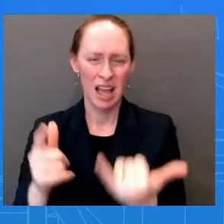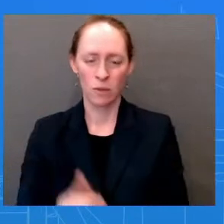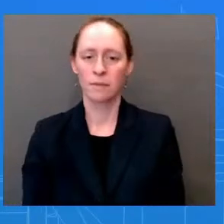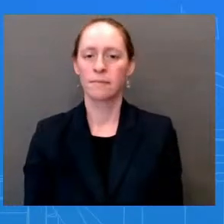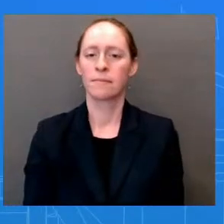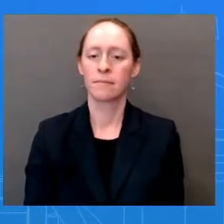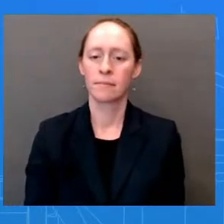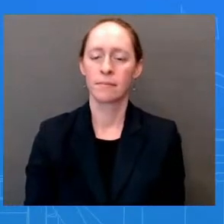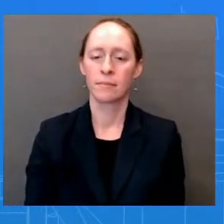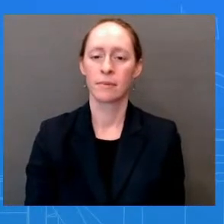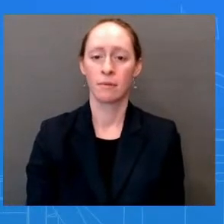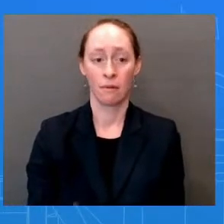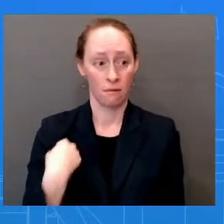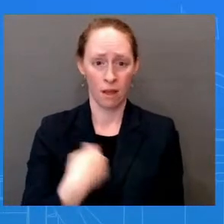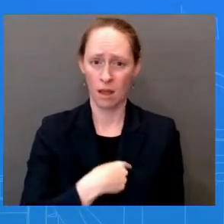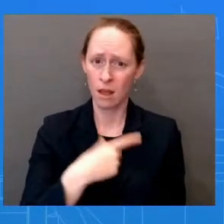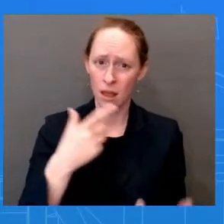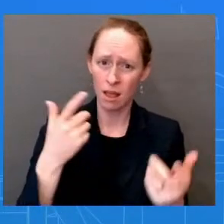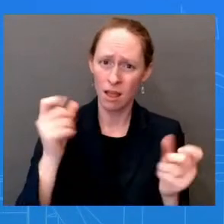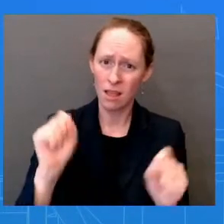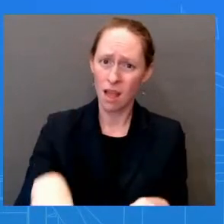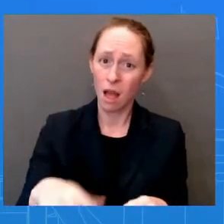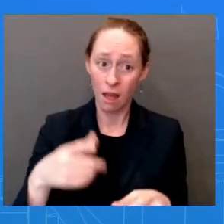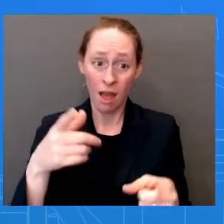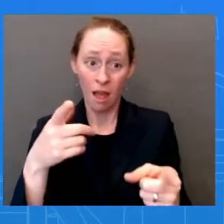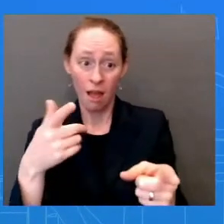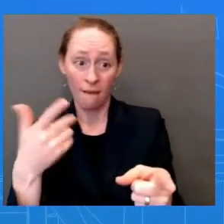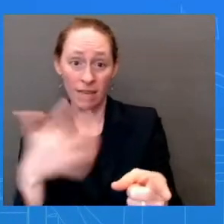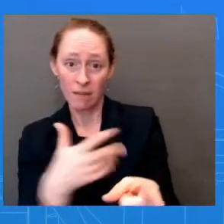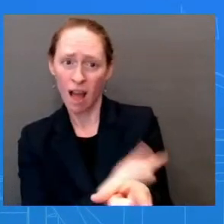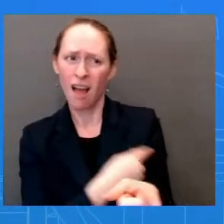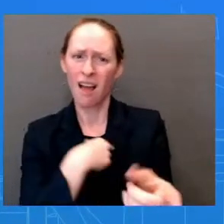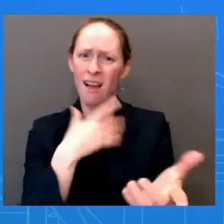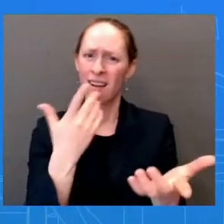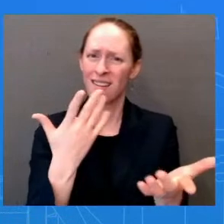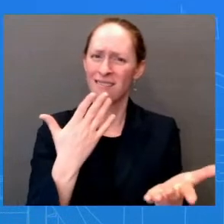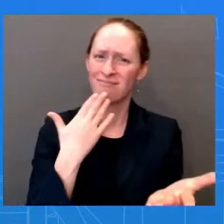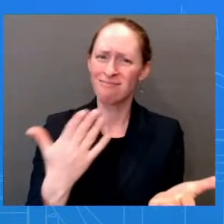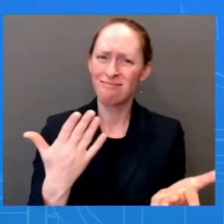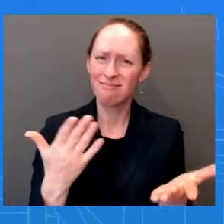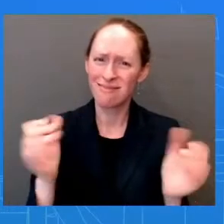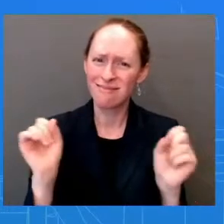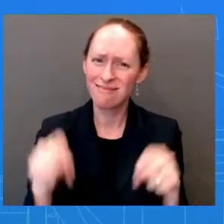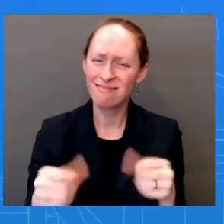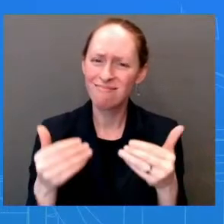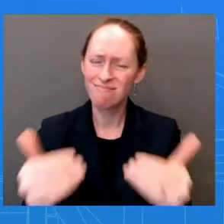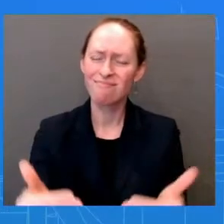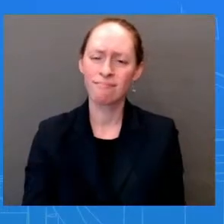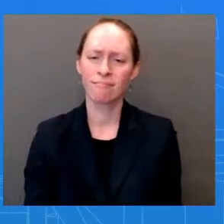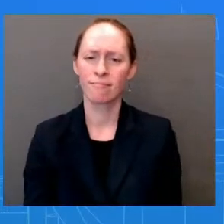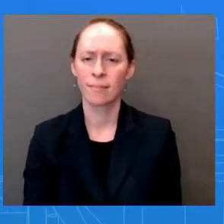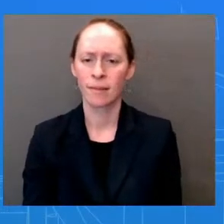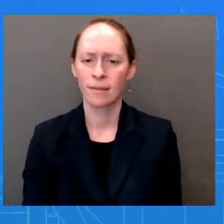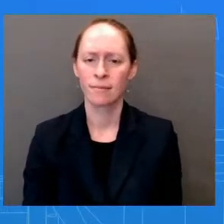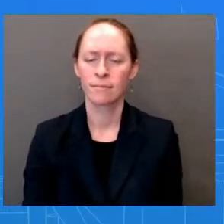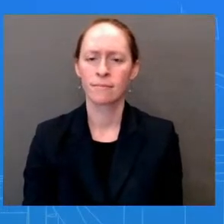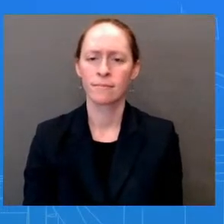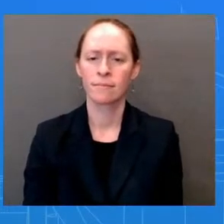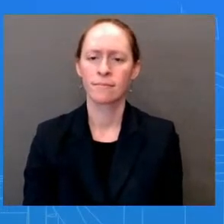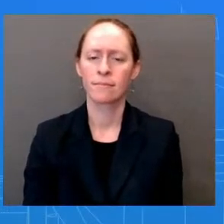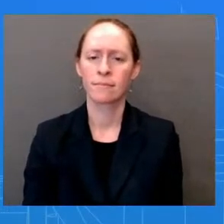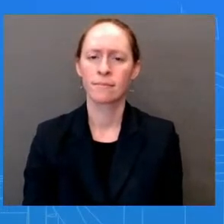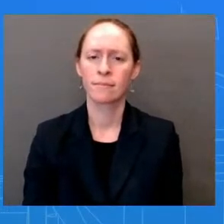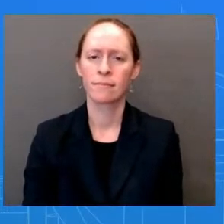you have seasons of very low flu, which got kind of bumped off the table by COVID, when you